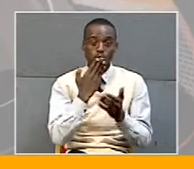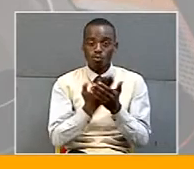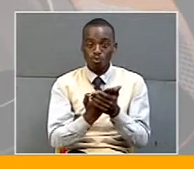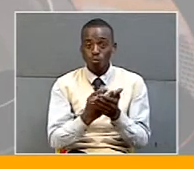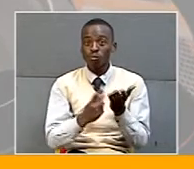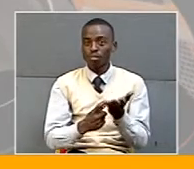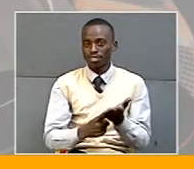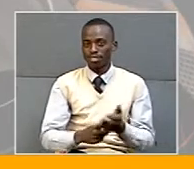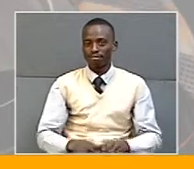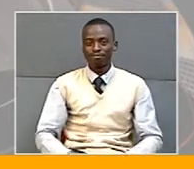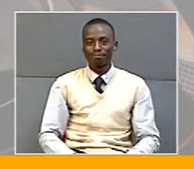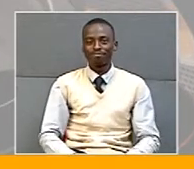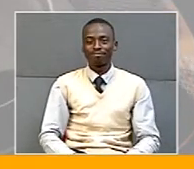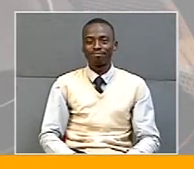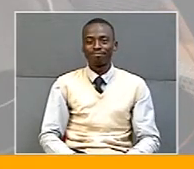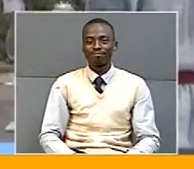Uganda.